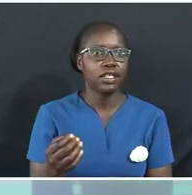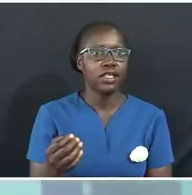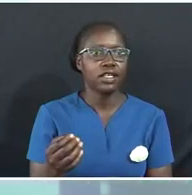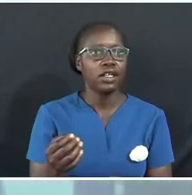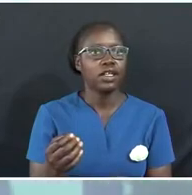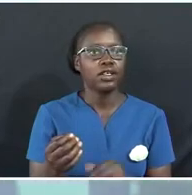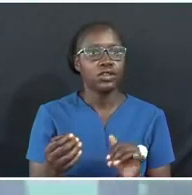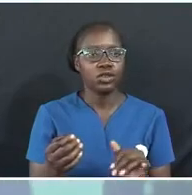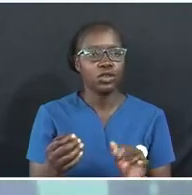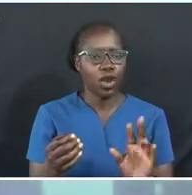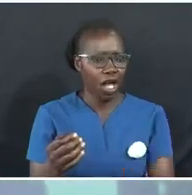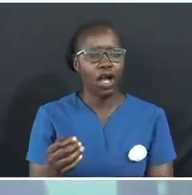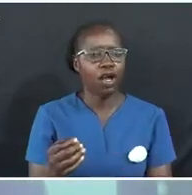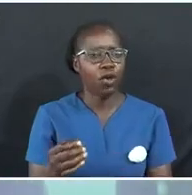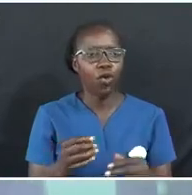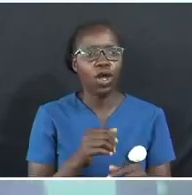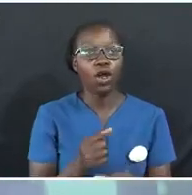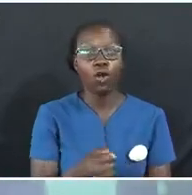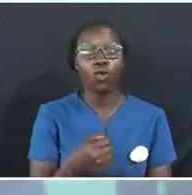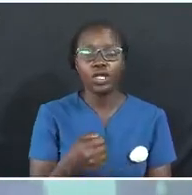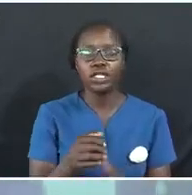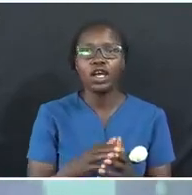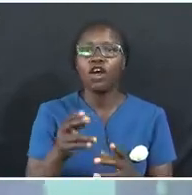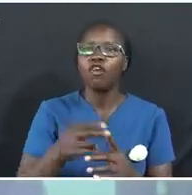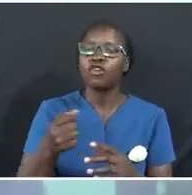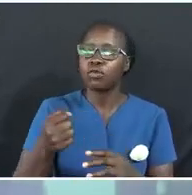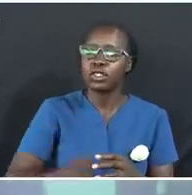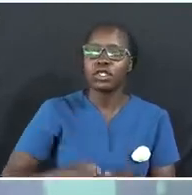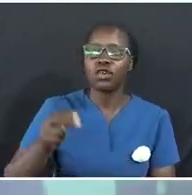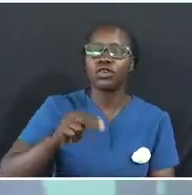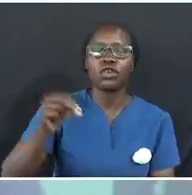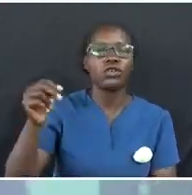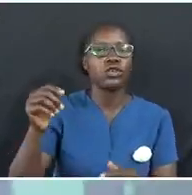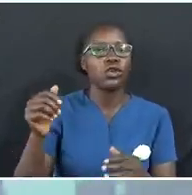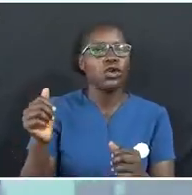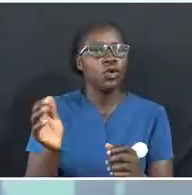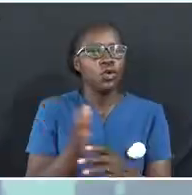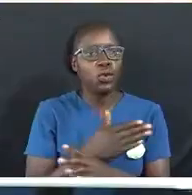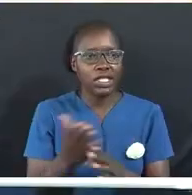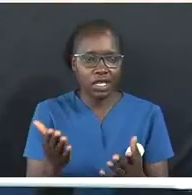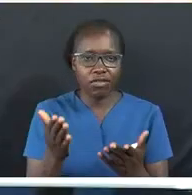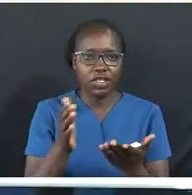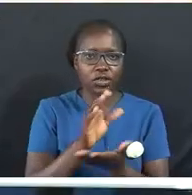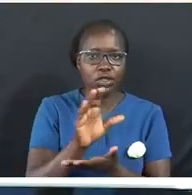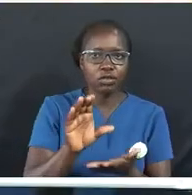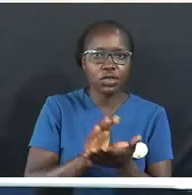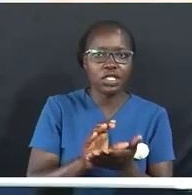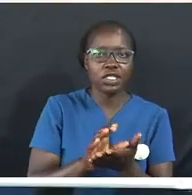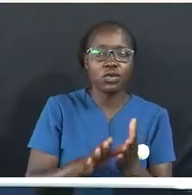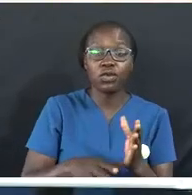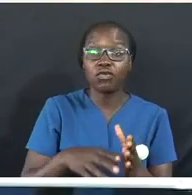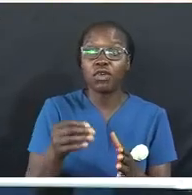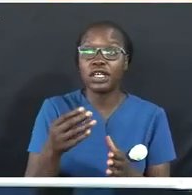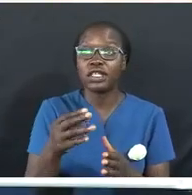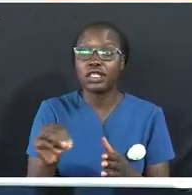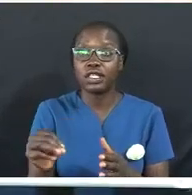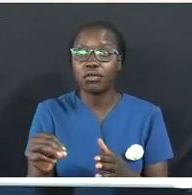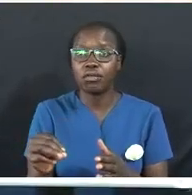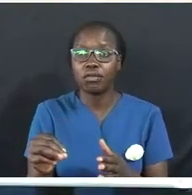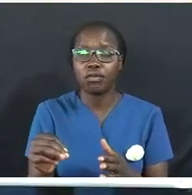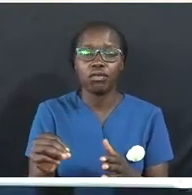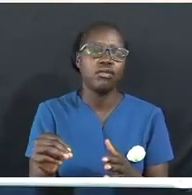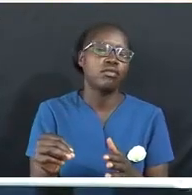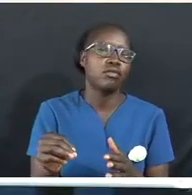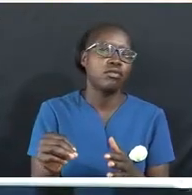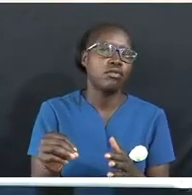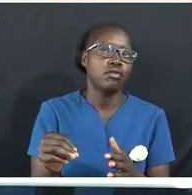They start digging from the south, from the north, from whichever, go into the middle east. You start there, start working.